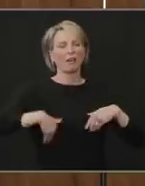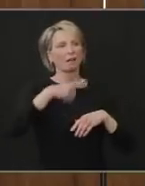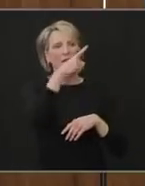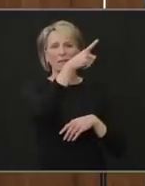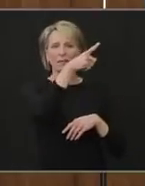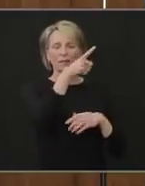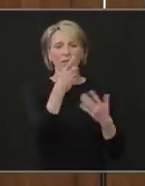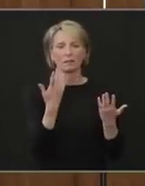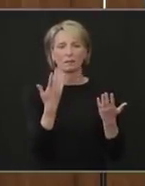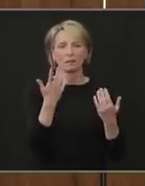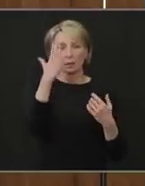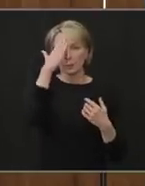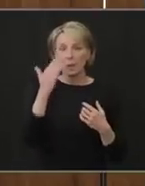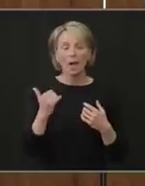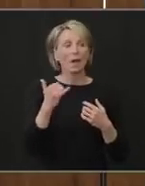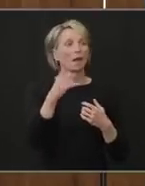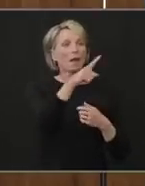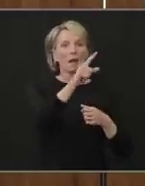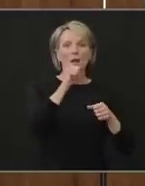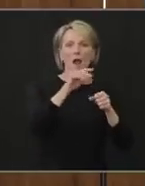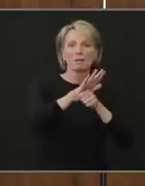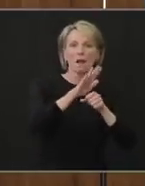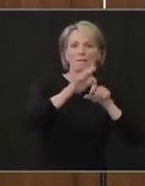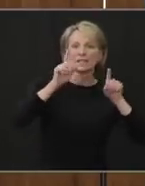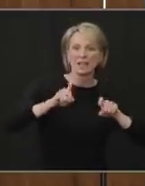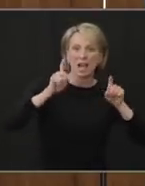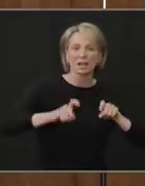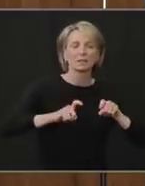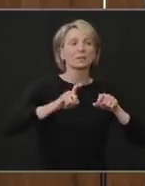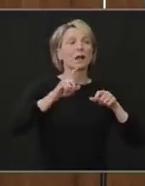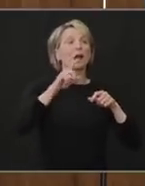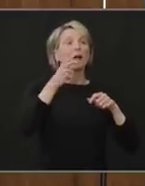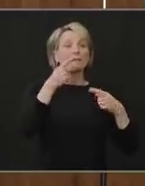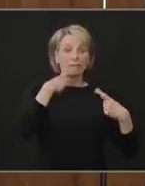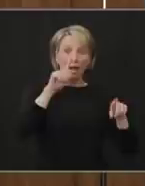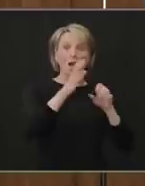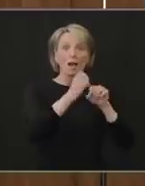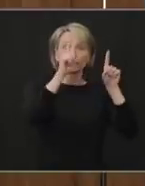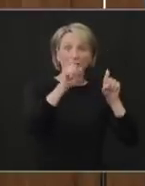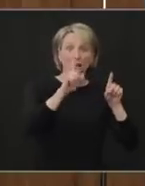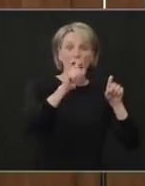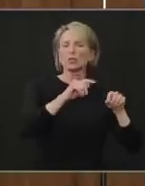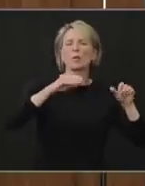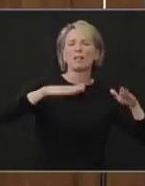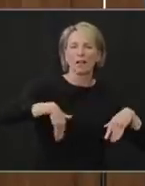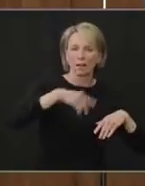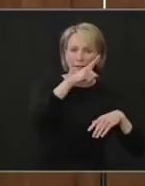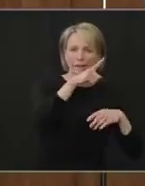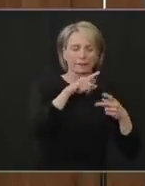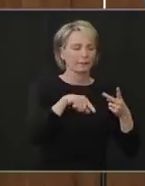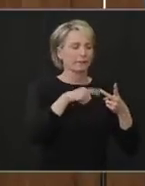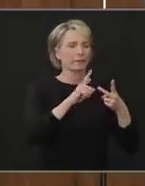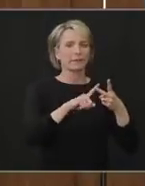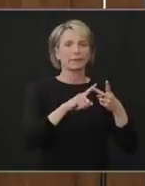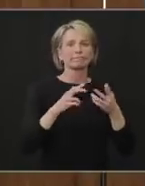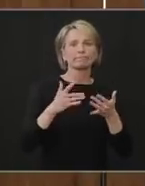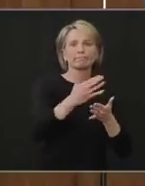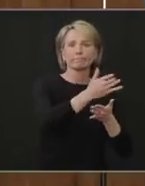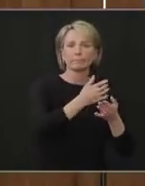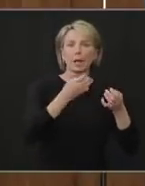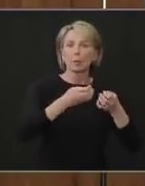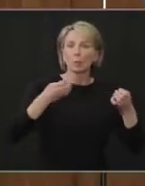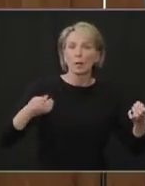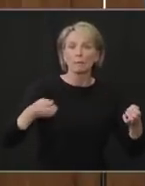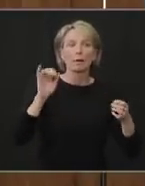Testing was too little, still too late. Provision of equipment, like